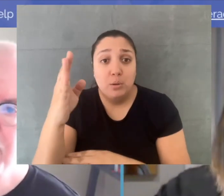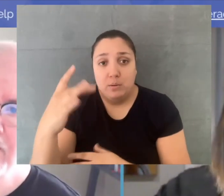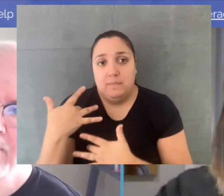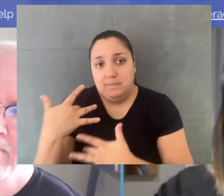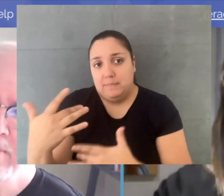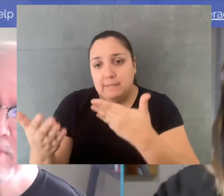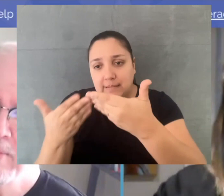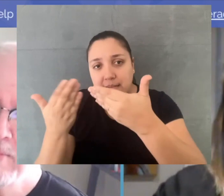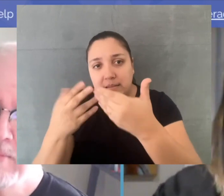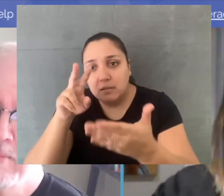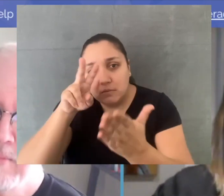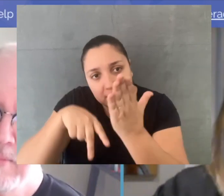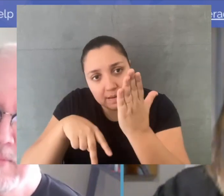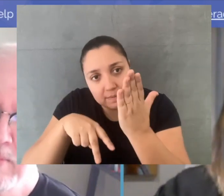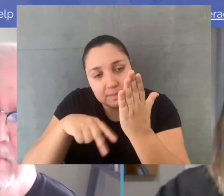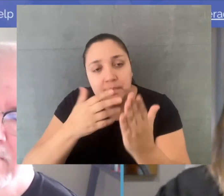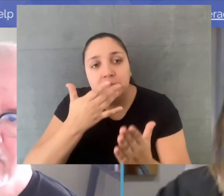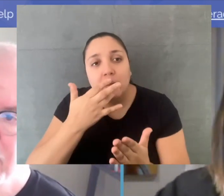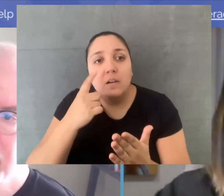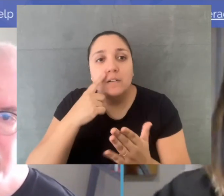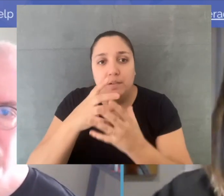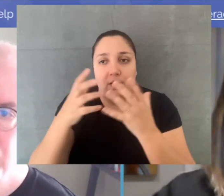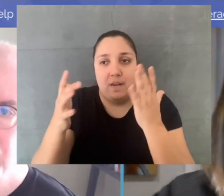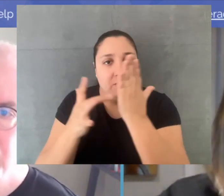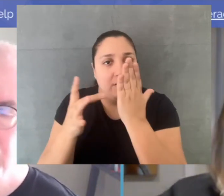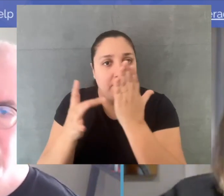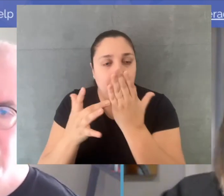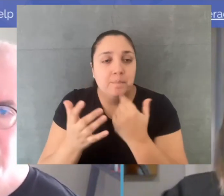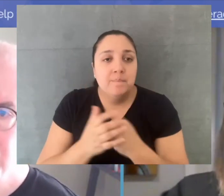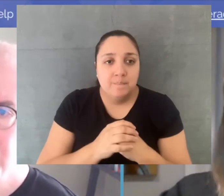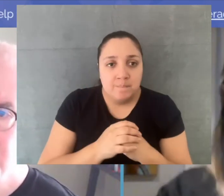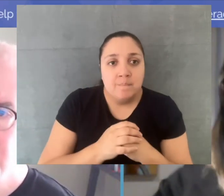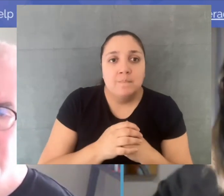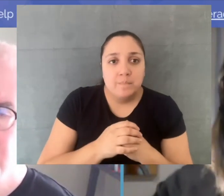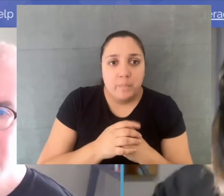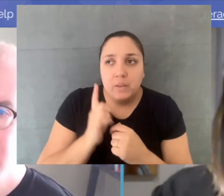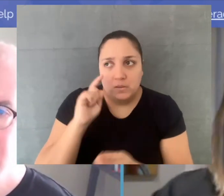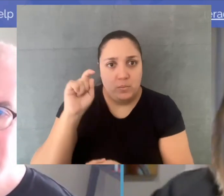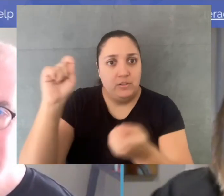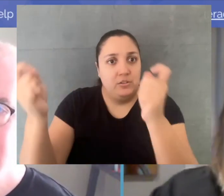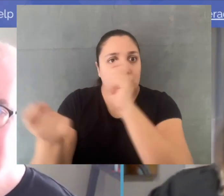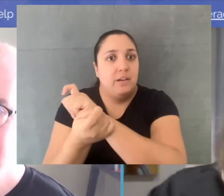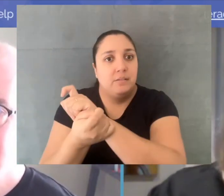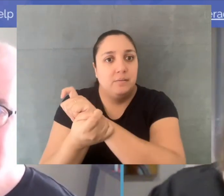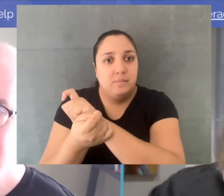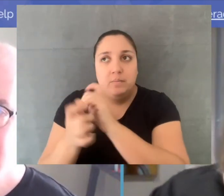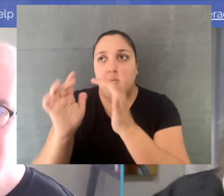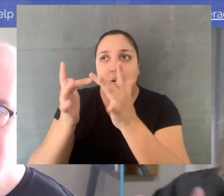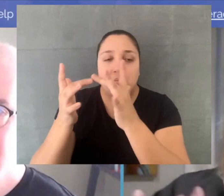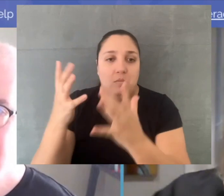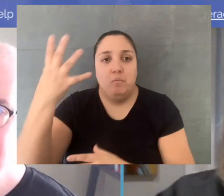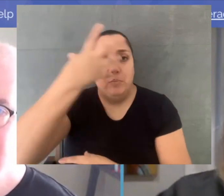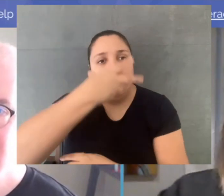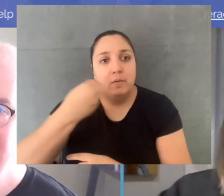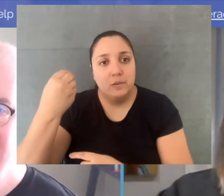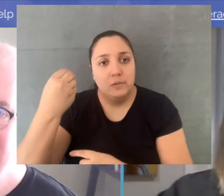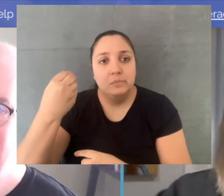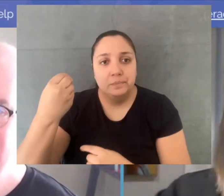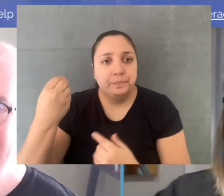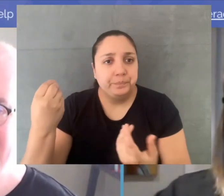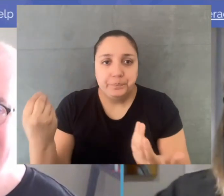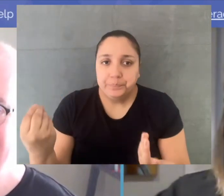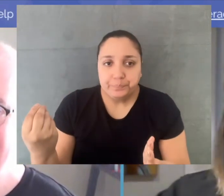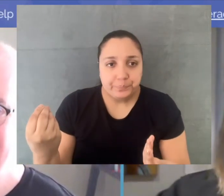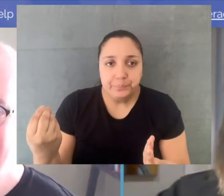be an easier red color for a lot of the technology. So we changed our website to blue. It looks beautiful. It